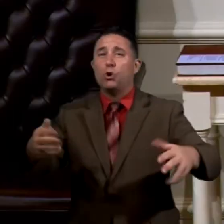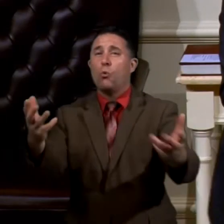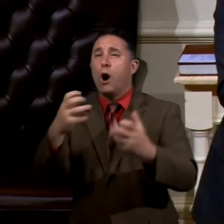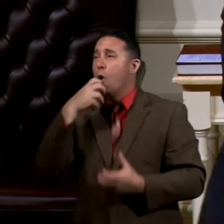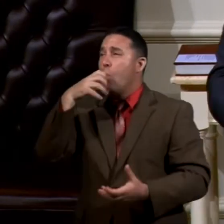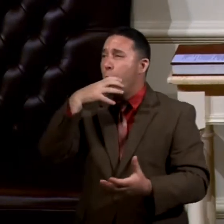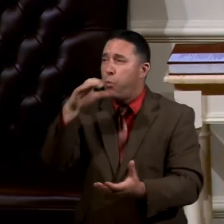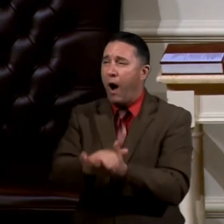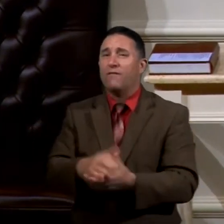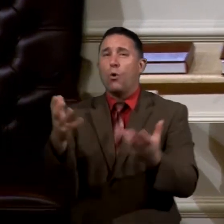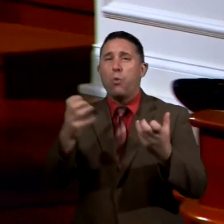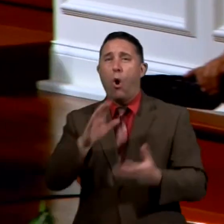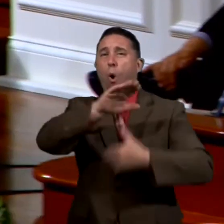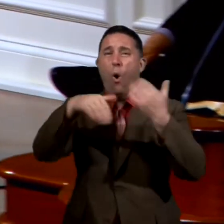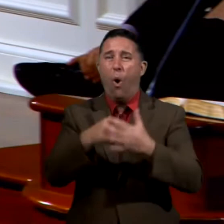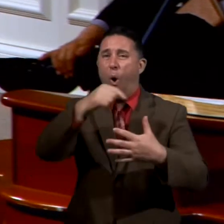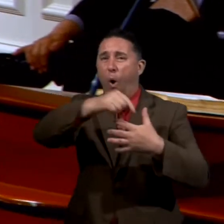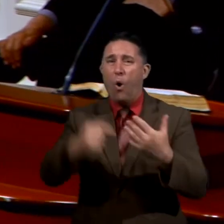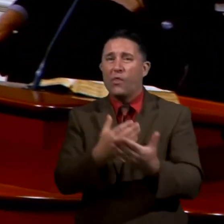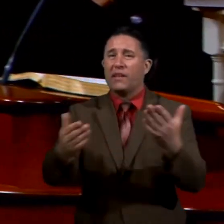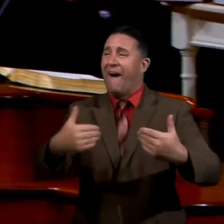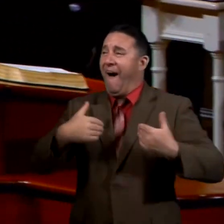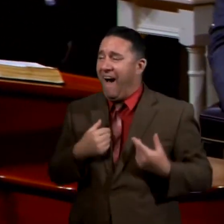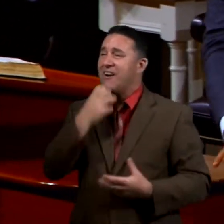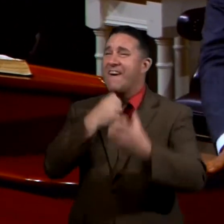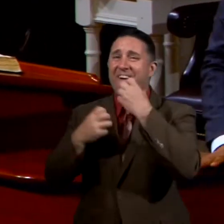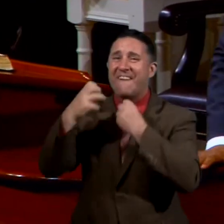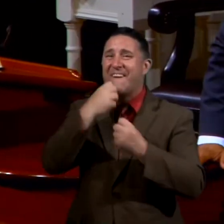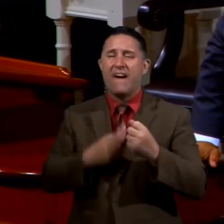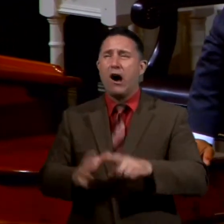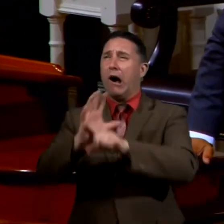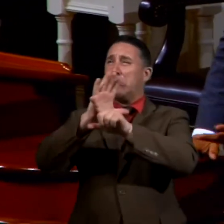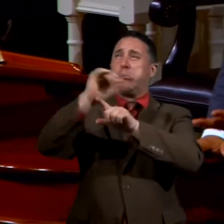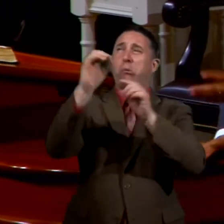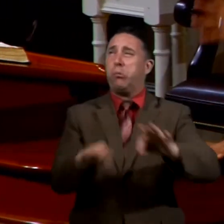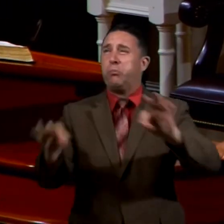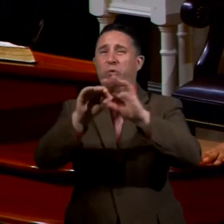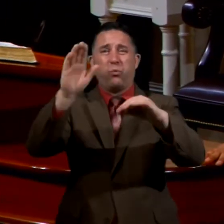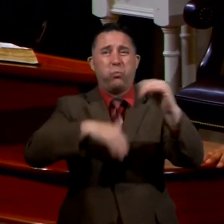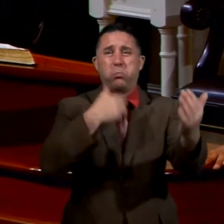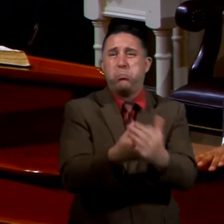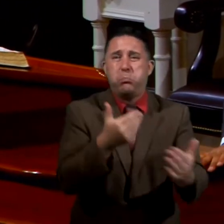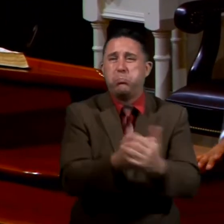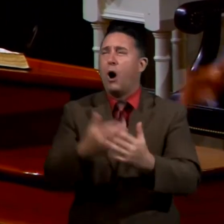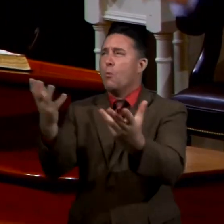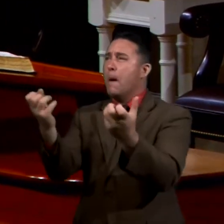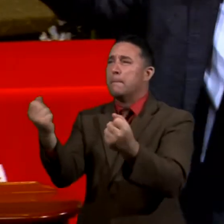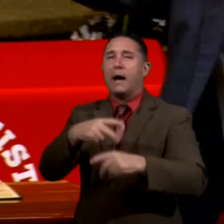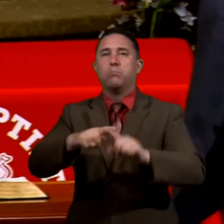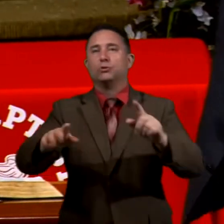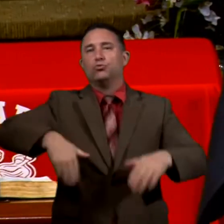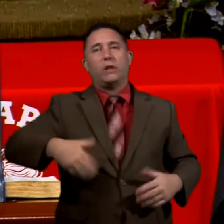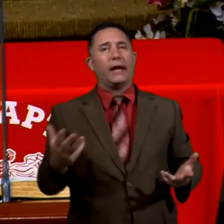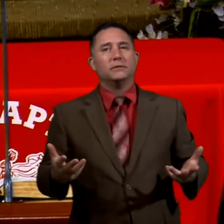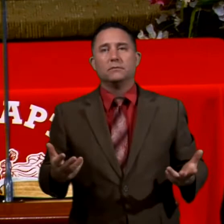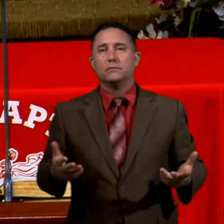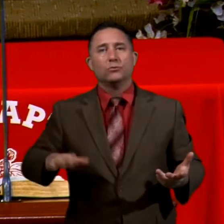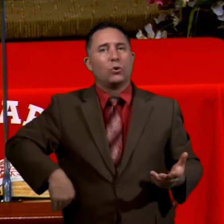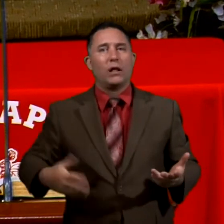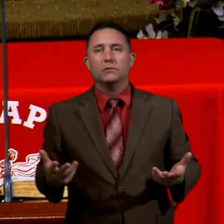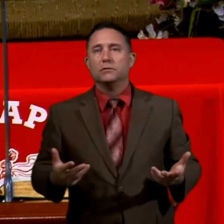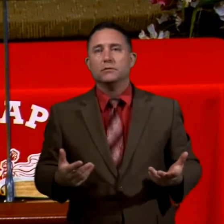my wife. I'd rather have all the things that I have that it costs way more than money. I'll give it back. But it was too late.